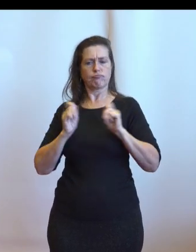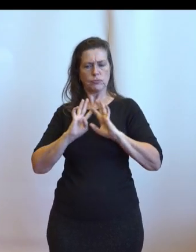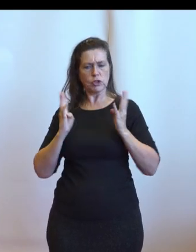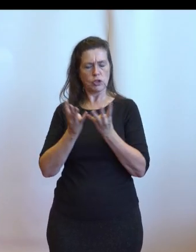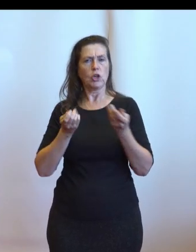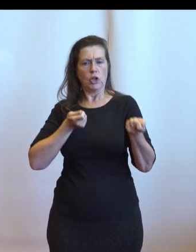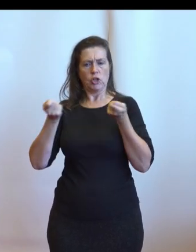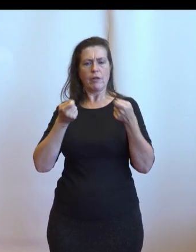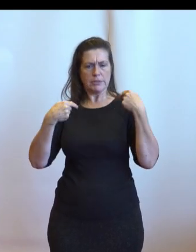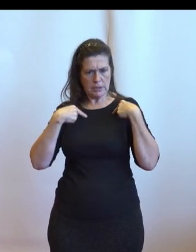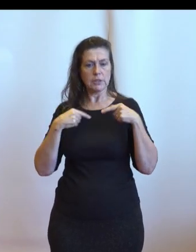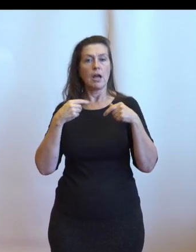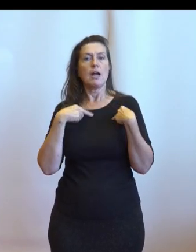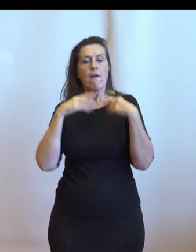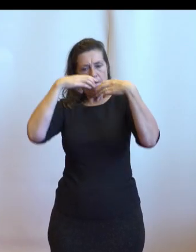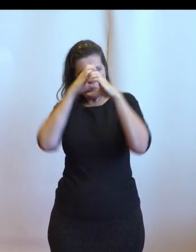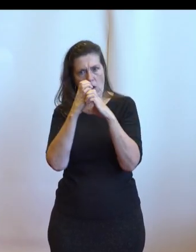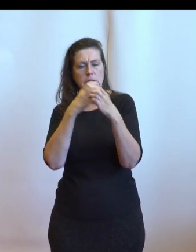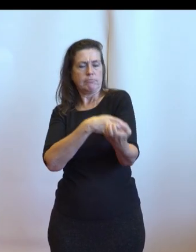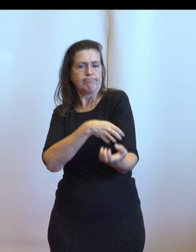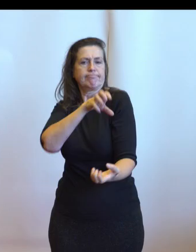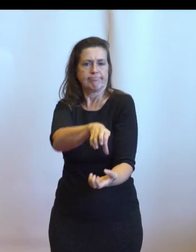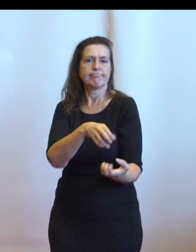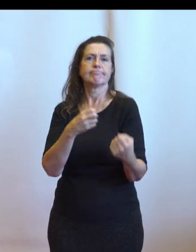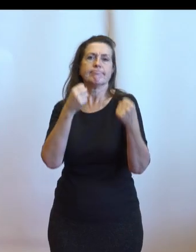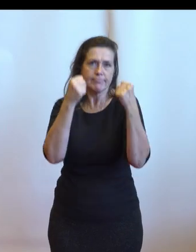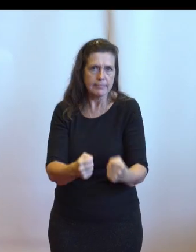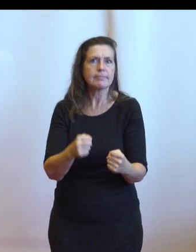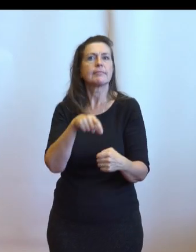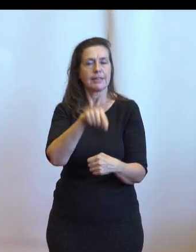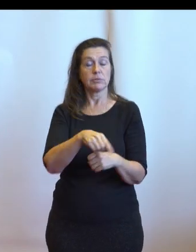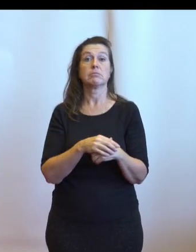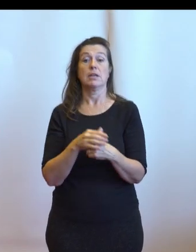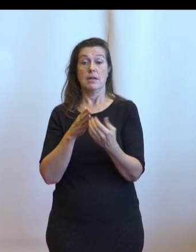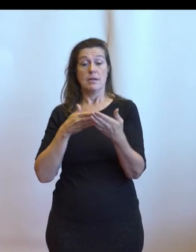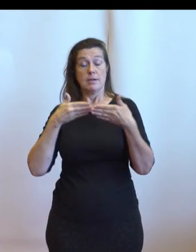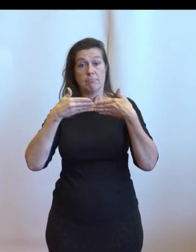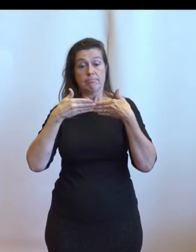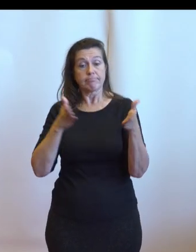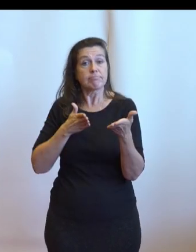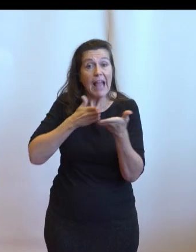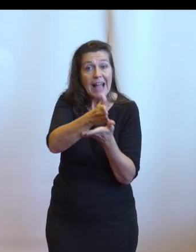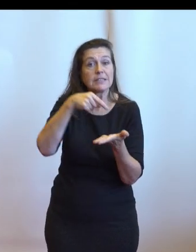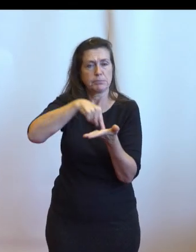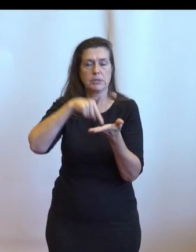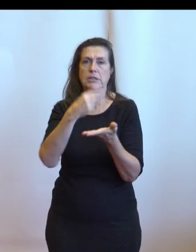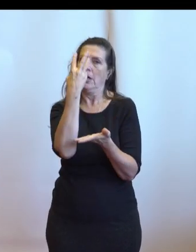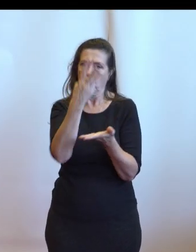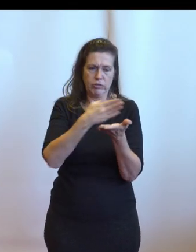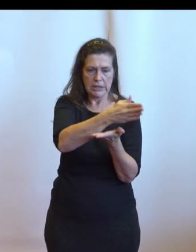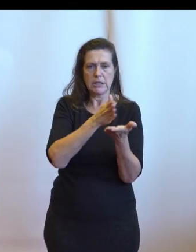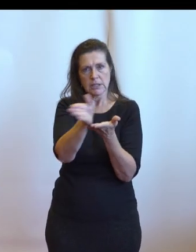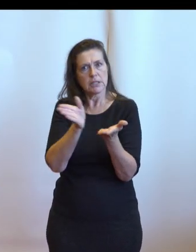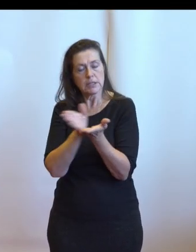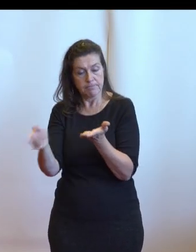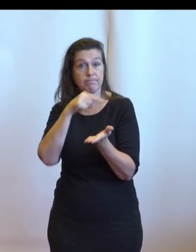on enablement and focus on accessibility. Accessibility we divide in 3 big areas. Obviously,